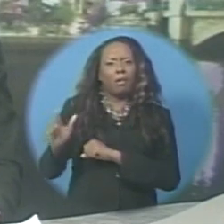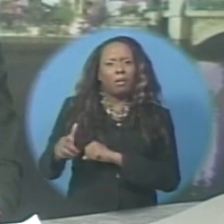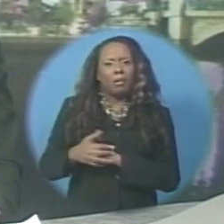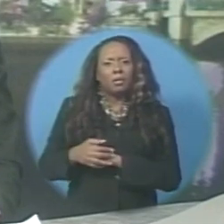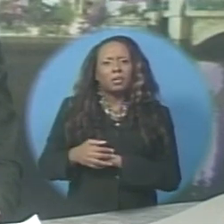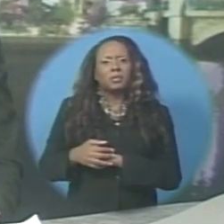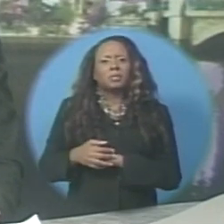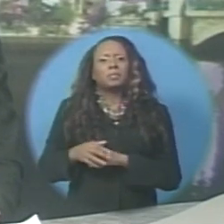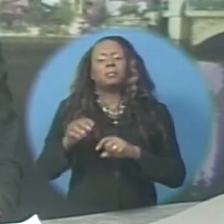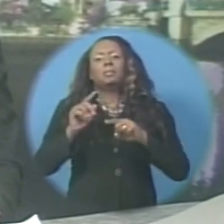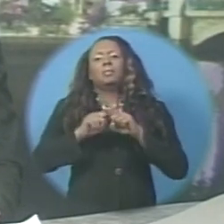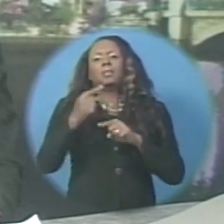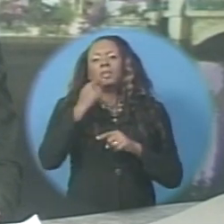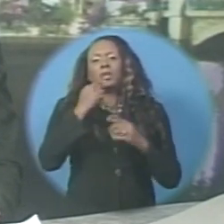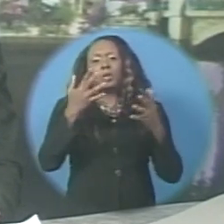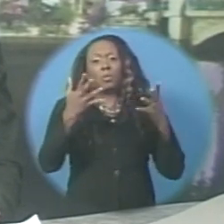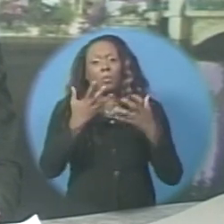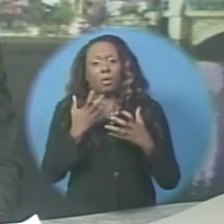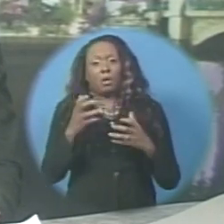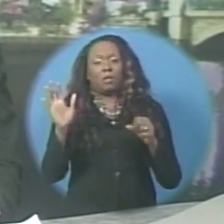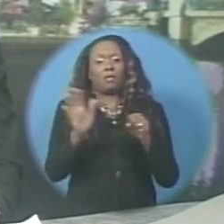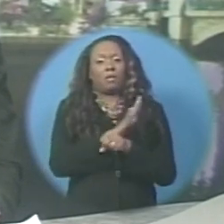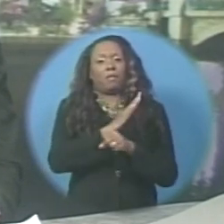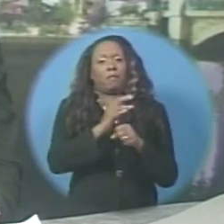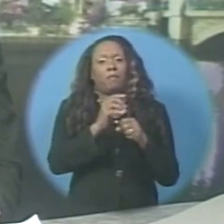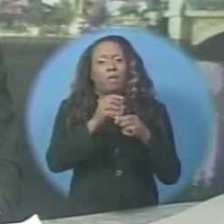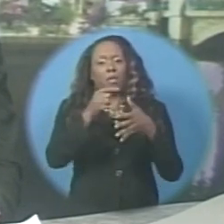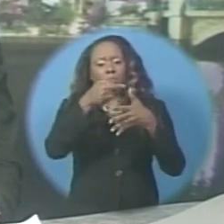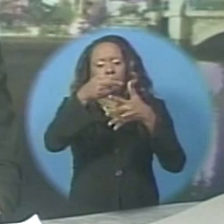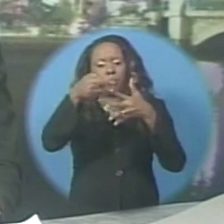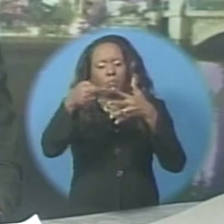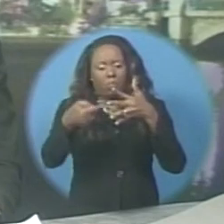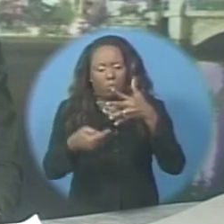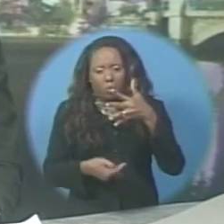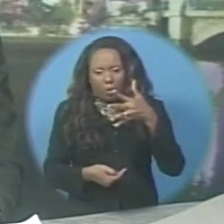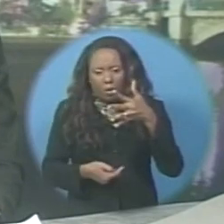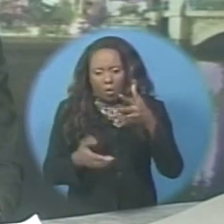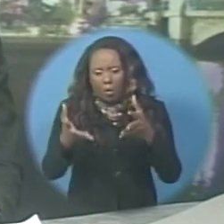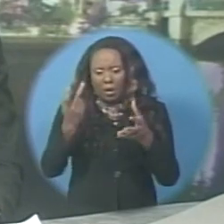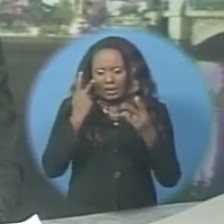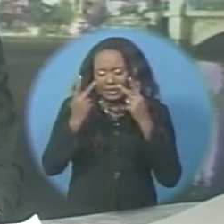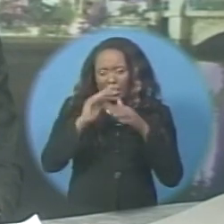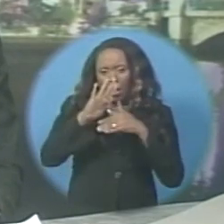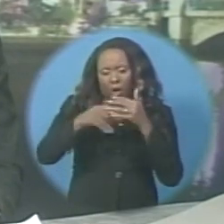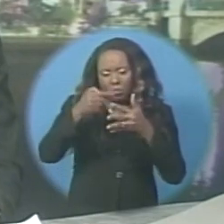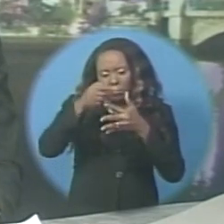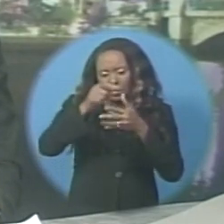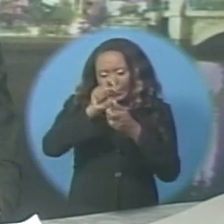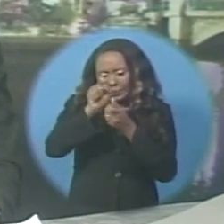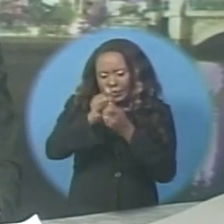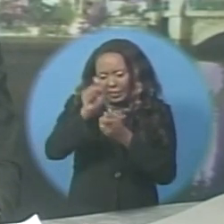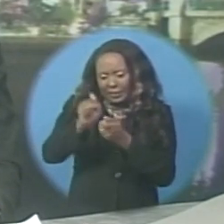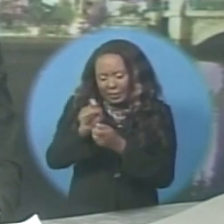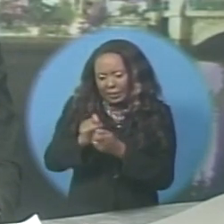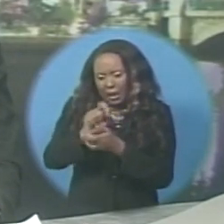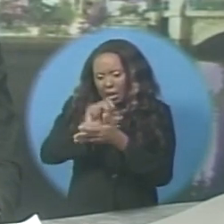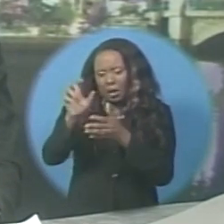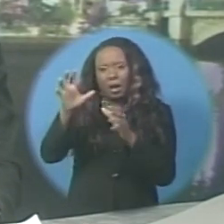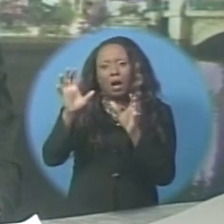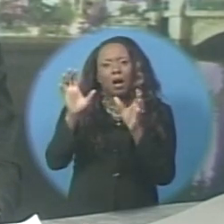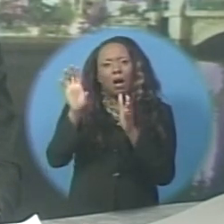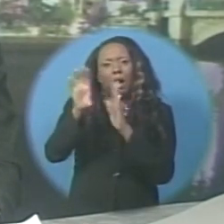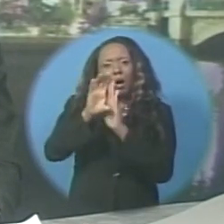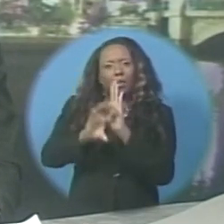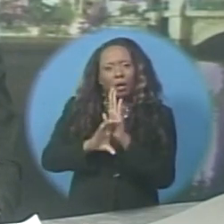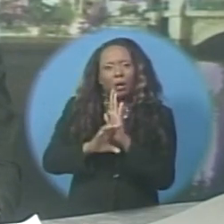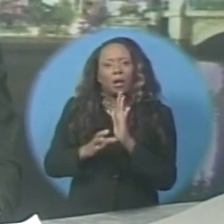the FTC to conduct a full and detailed review of the transaction and object to it due to the effects it would